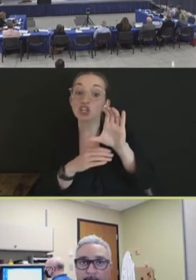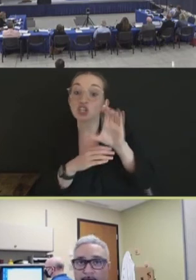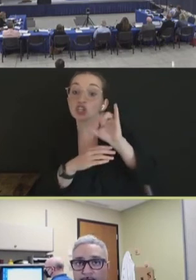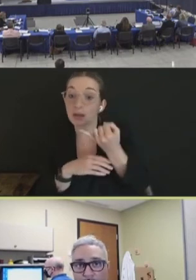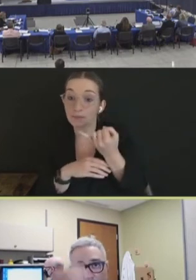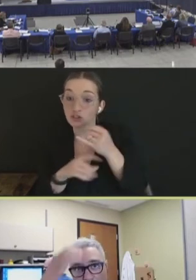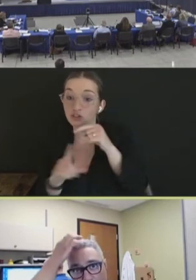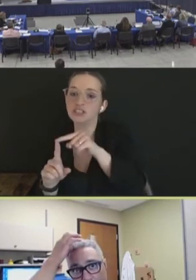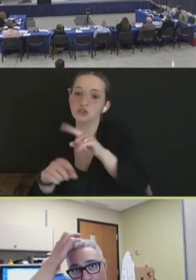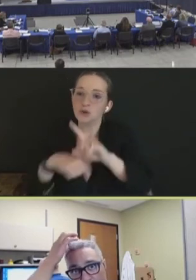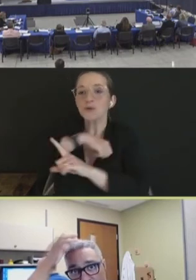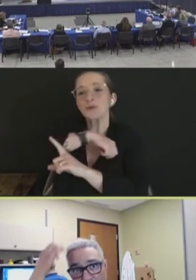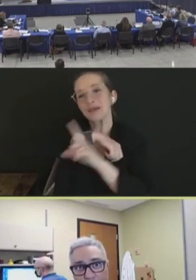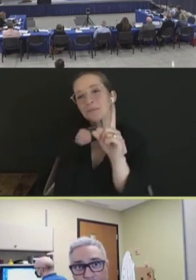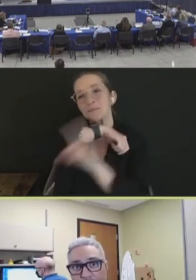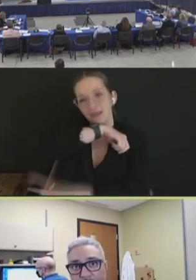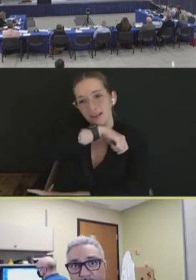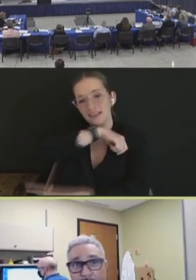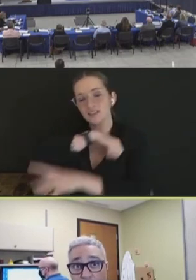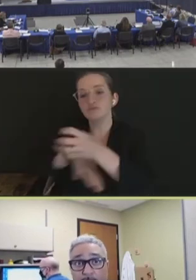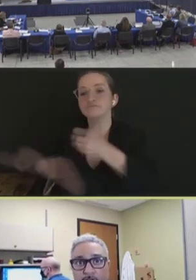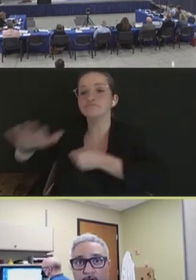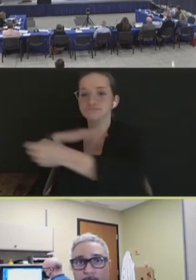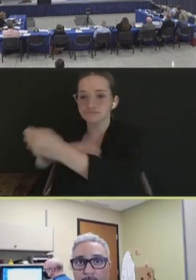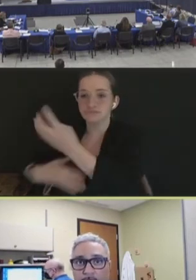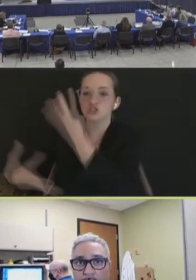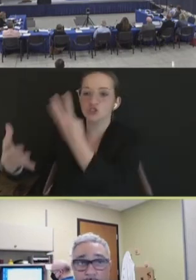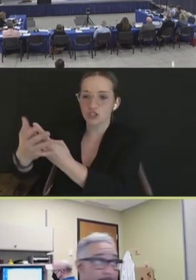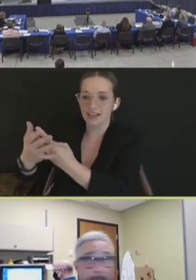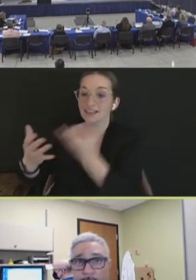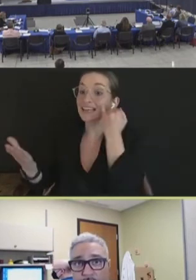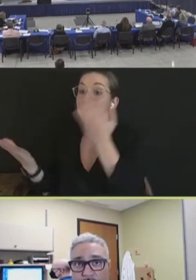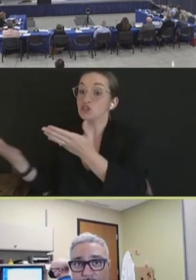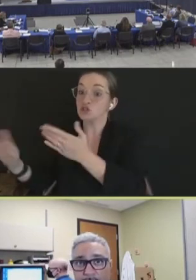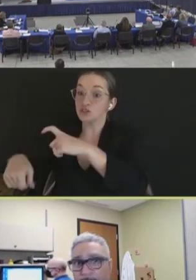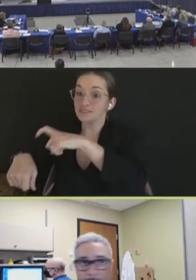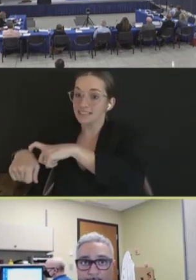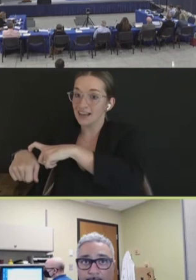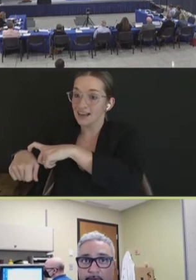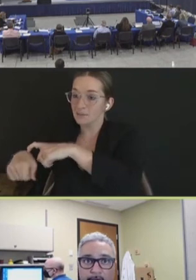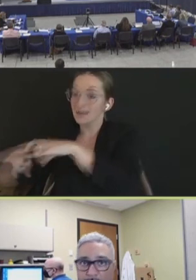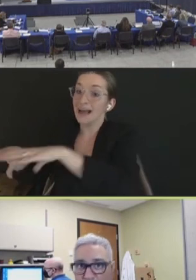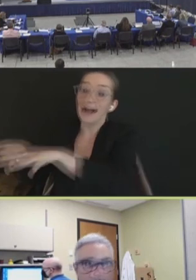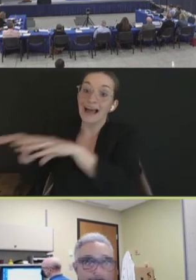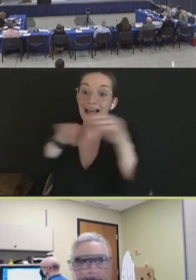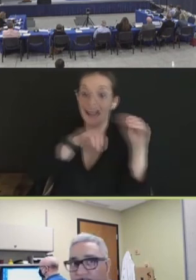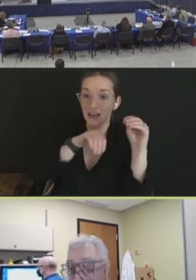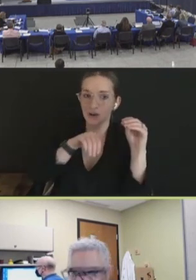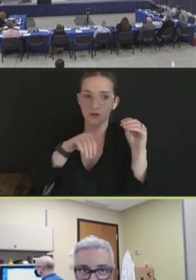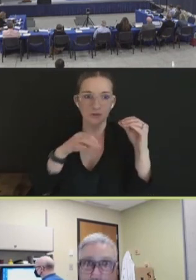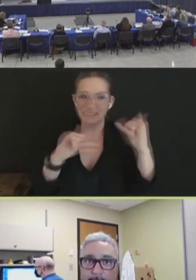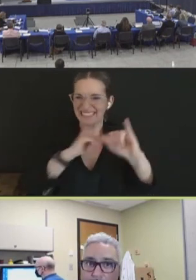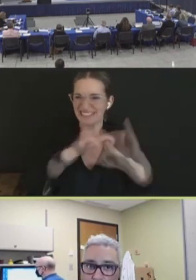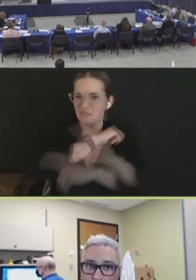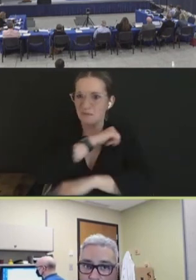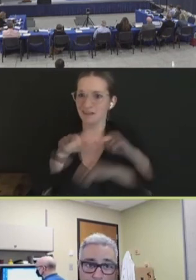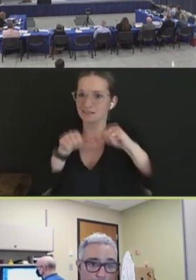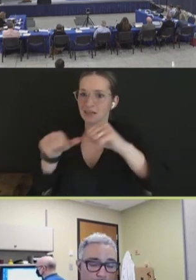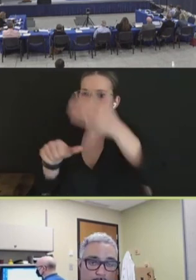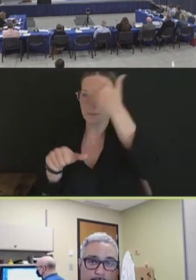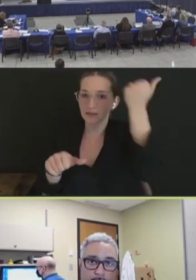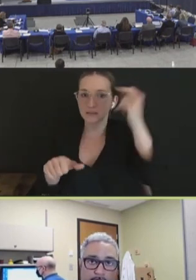in society and you go to jail, but then even if you've served your time, you get out and you're still punished again by not being able to get a job, not being able to get housing, and so